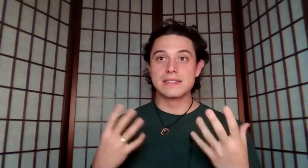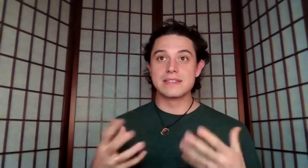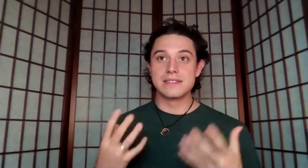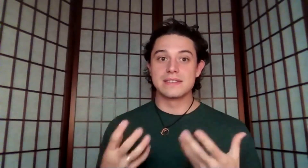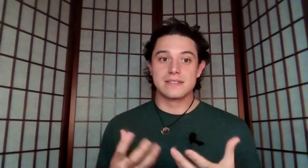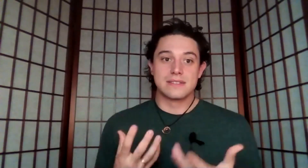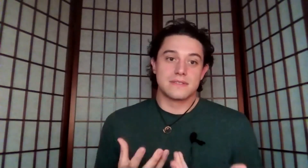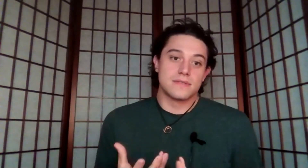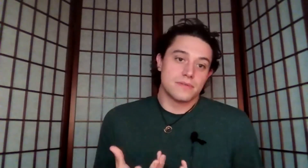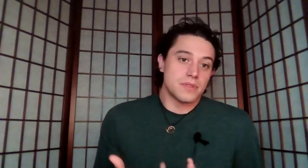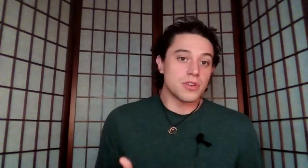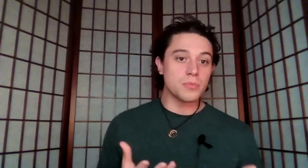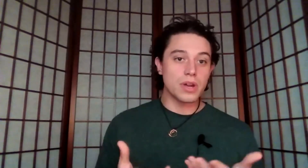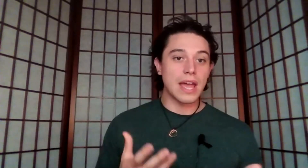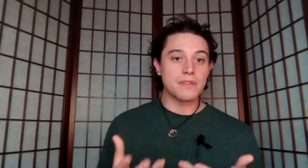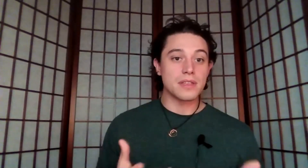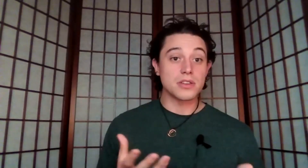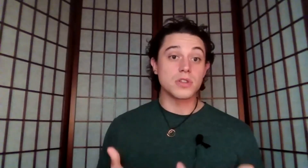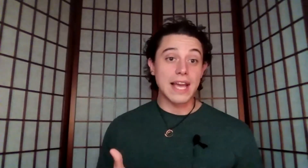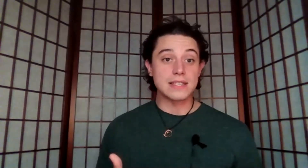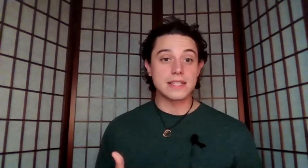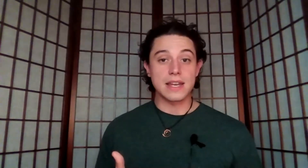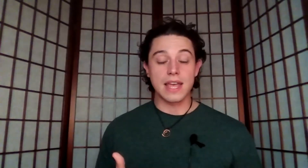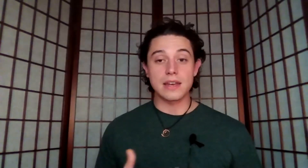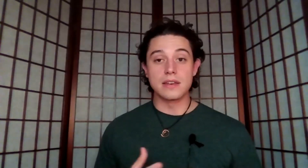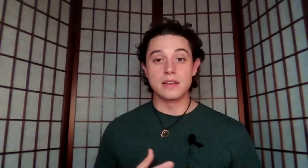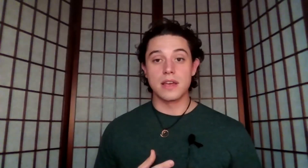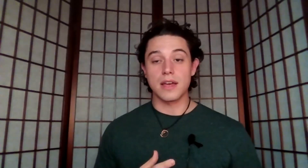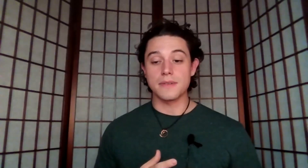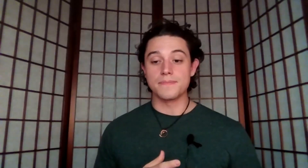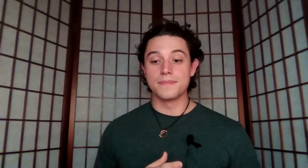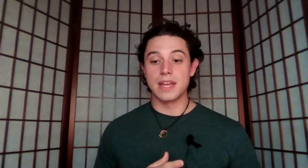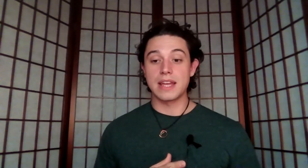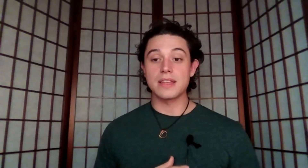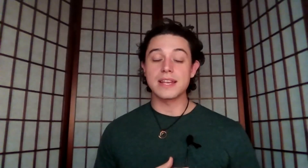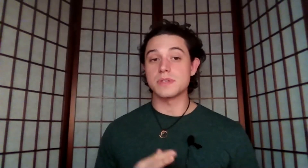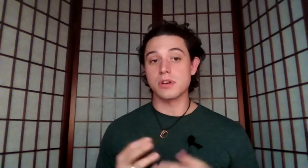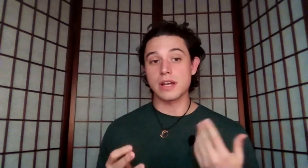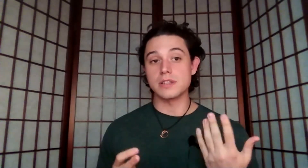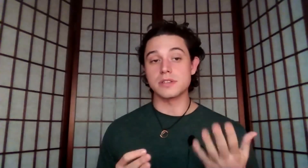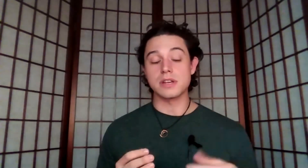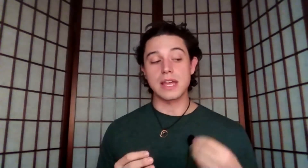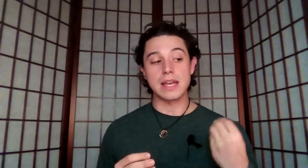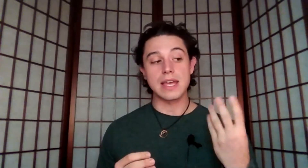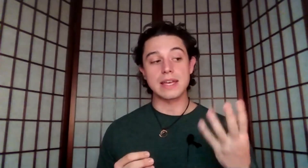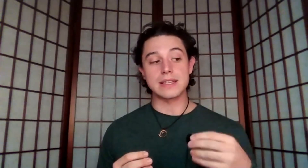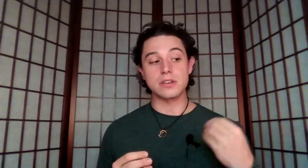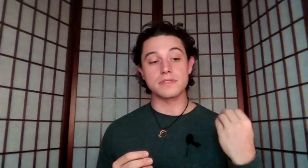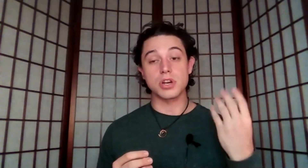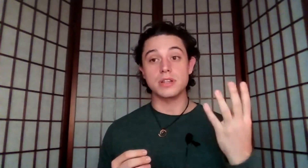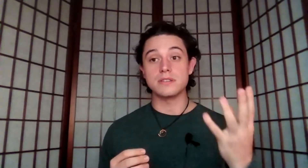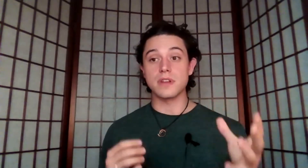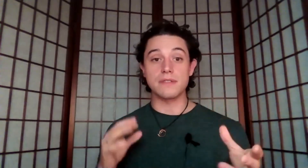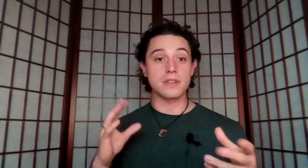is, you know, bringing everything to light yet again. And I think that's what's going on, is you're getting a hit and